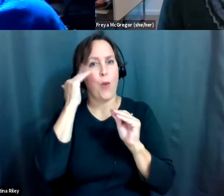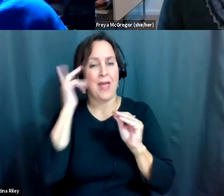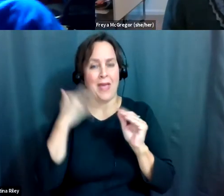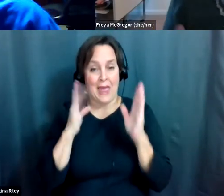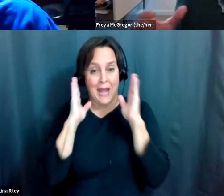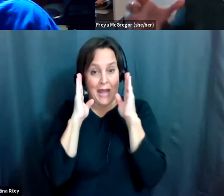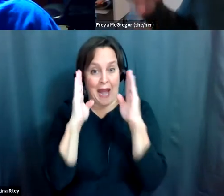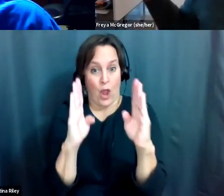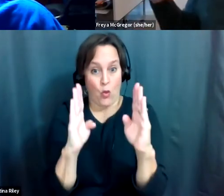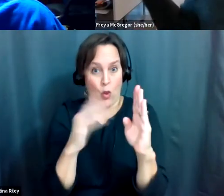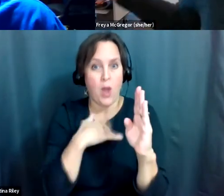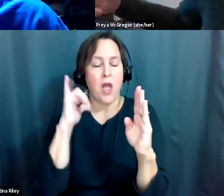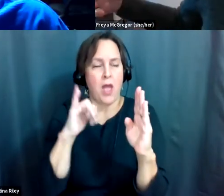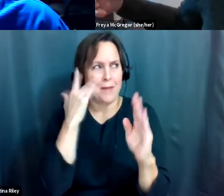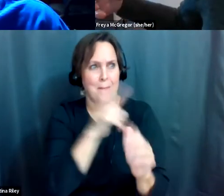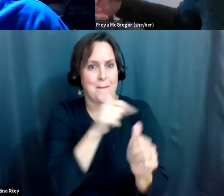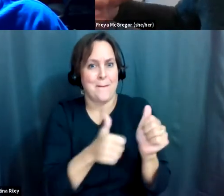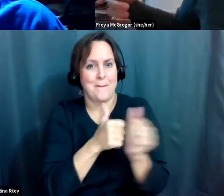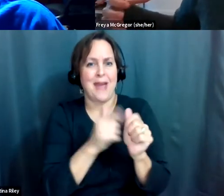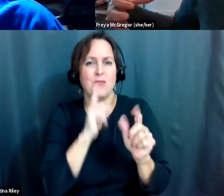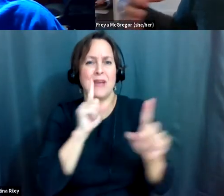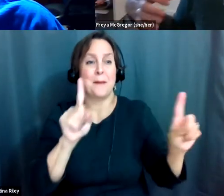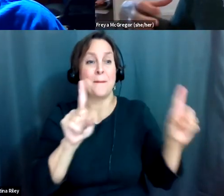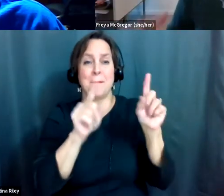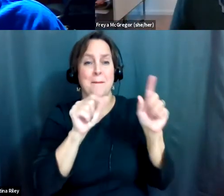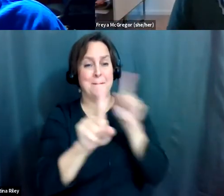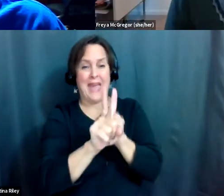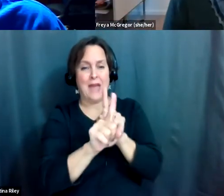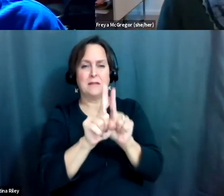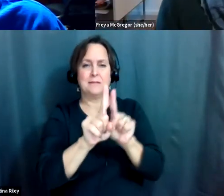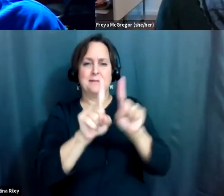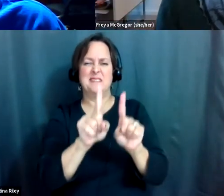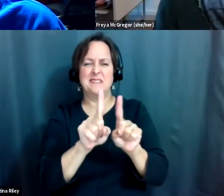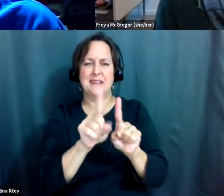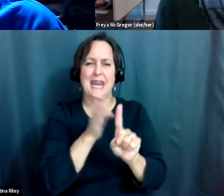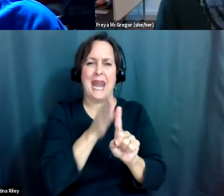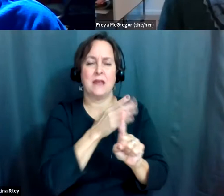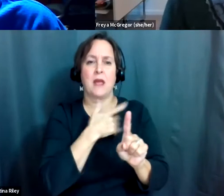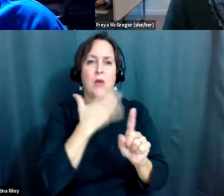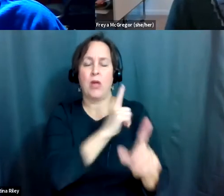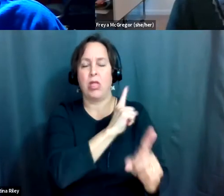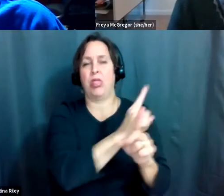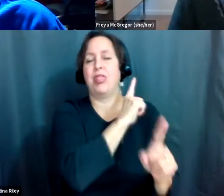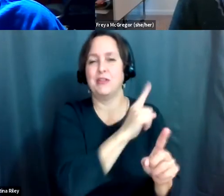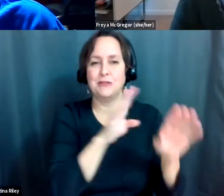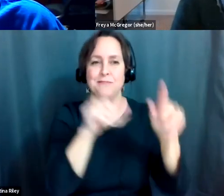so that, cause you're sort of behind and next to me at the same time. And I don't want to like walk you into a doorframe. Um,